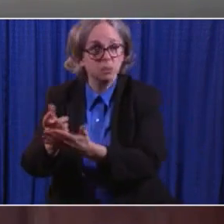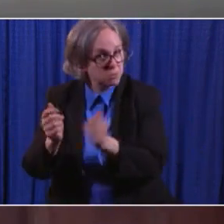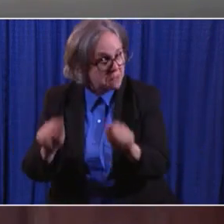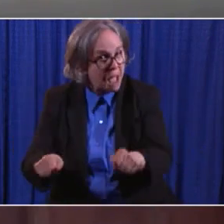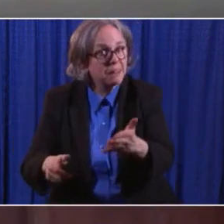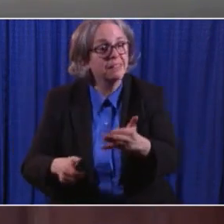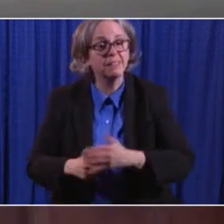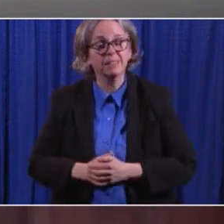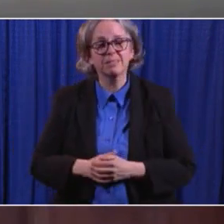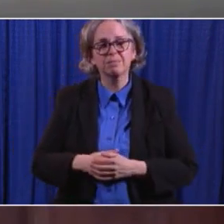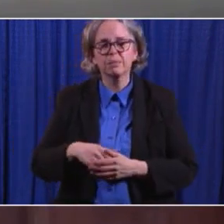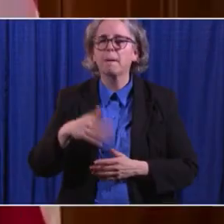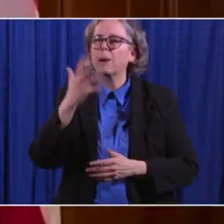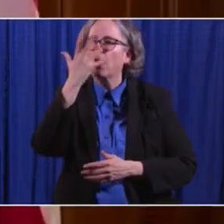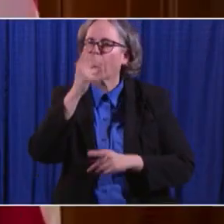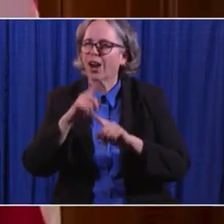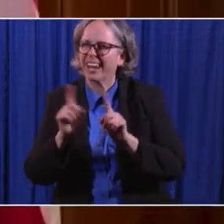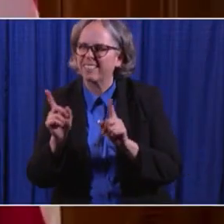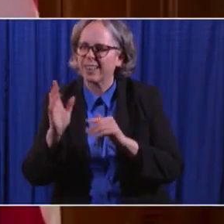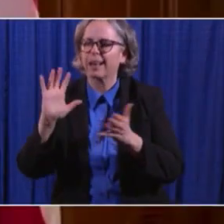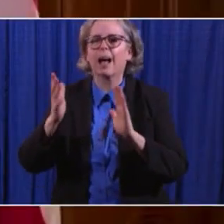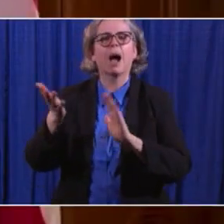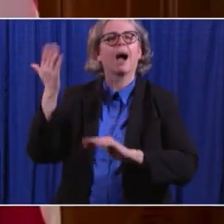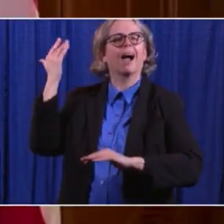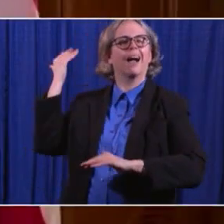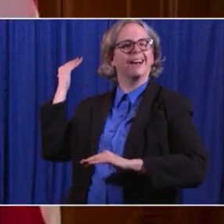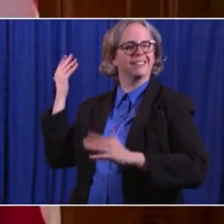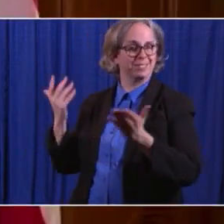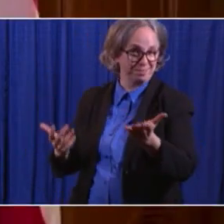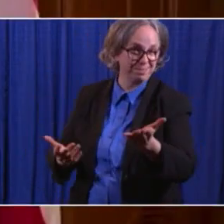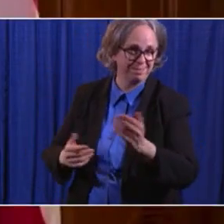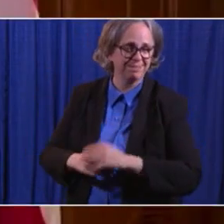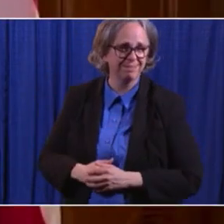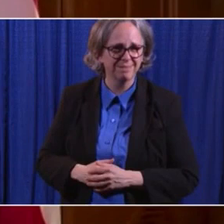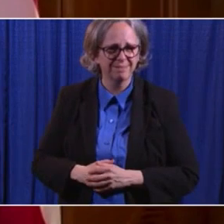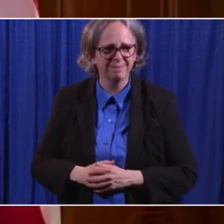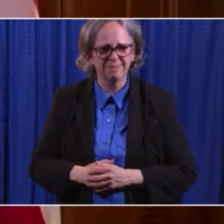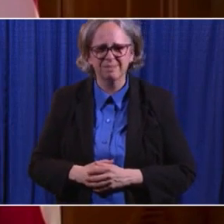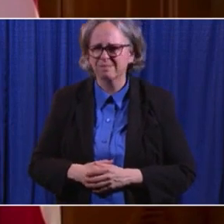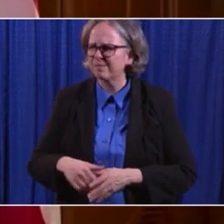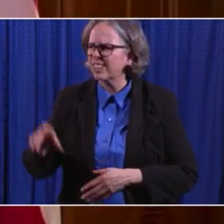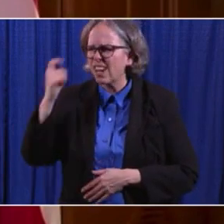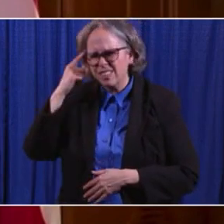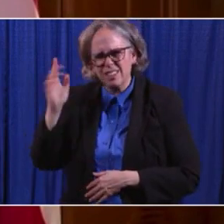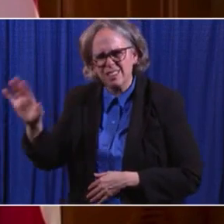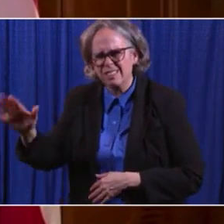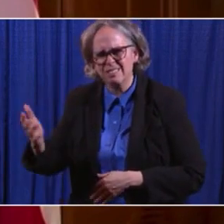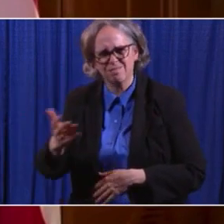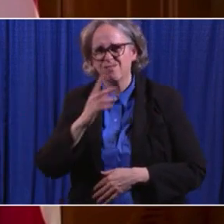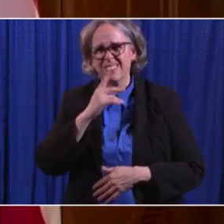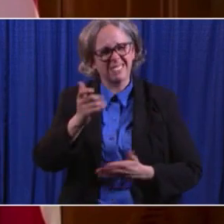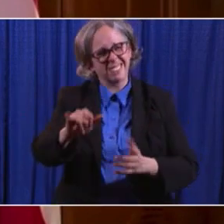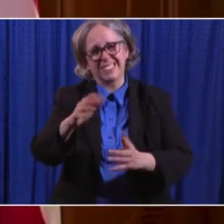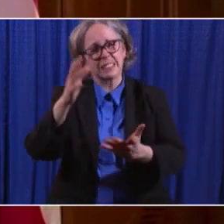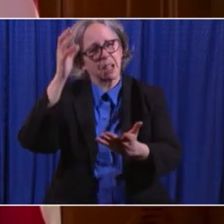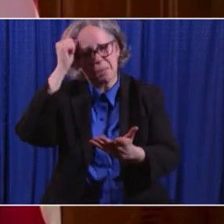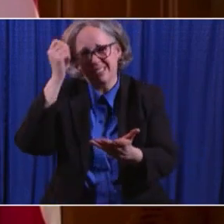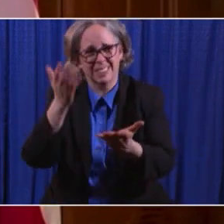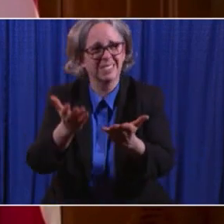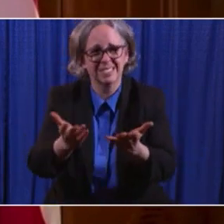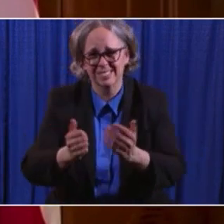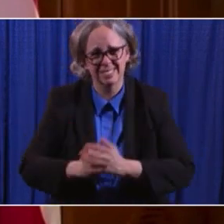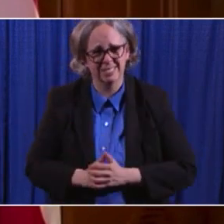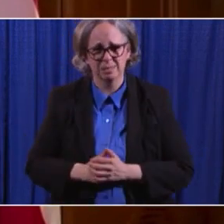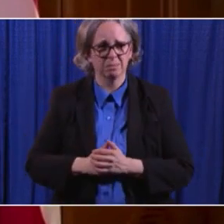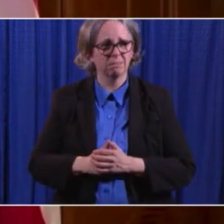safely. Again, it comes back, I think, a lot to just common sense. You go to a church